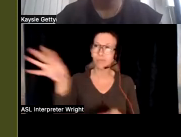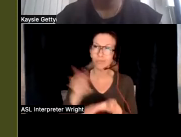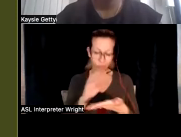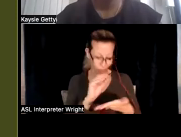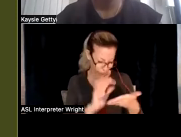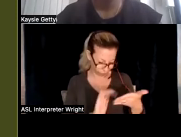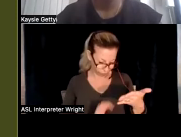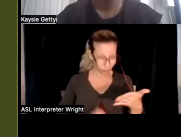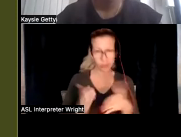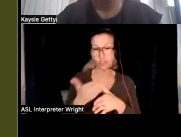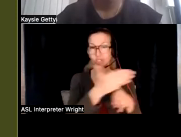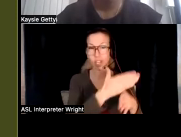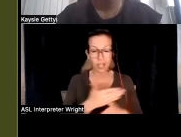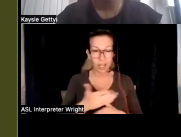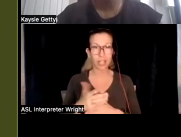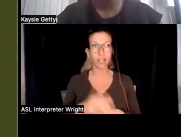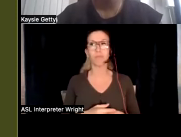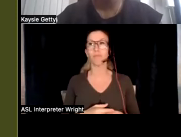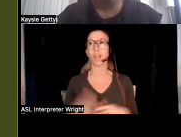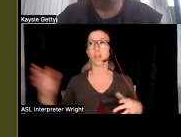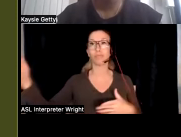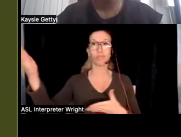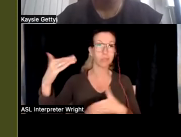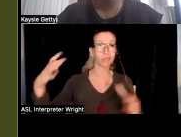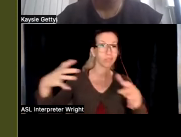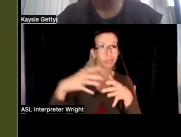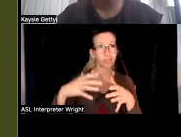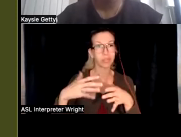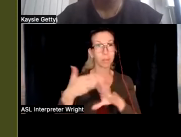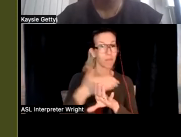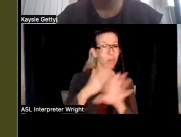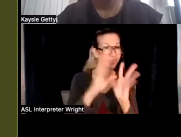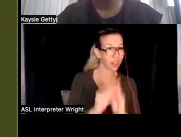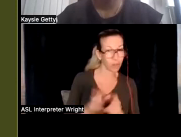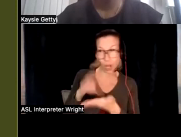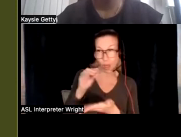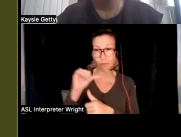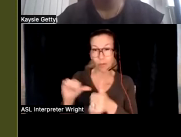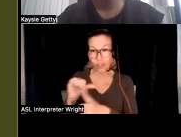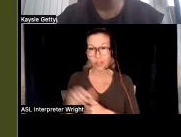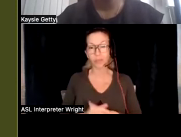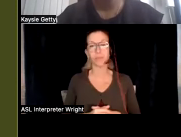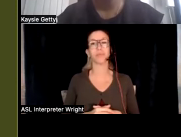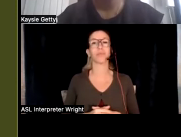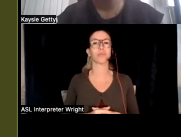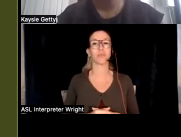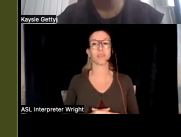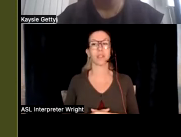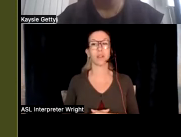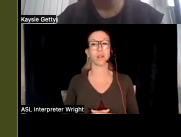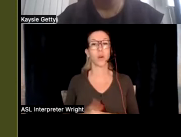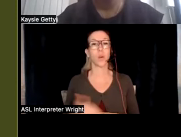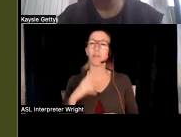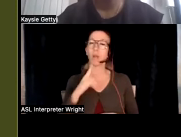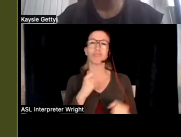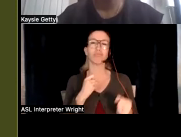describe those and share those, bring those people together in the before times at conferences to learn from each other. And then we have a pretty robust national network